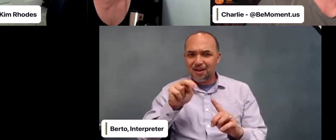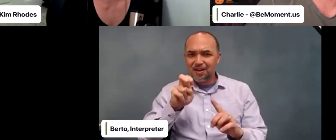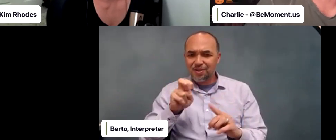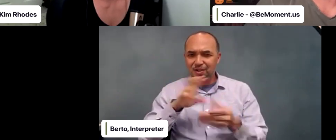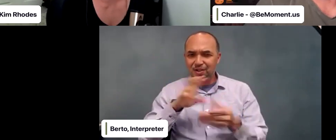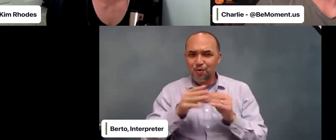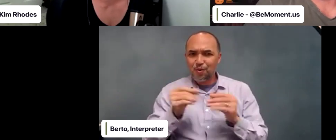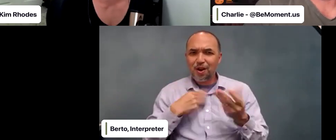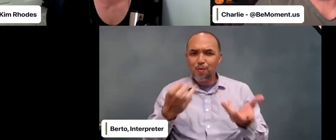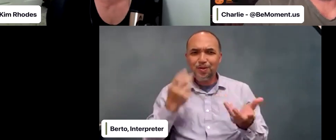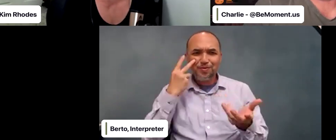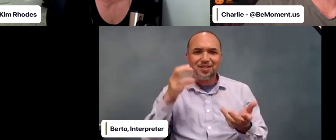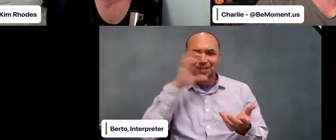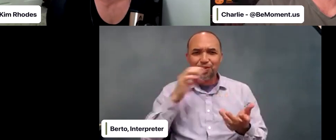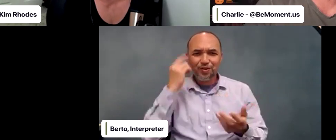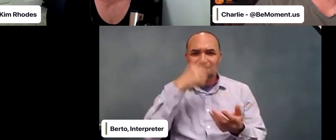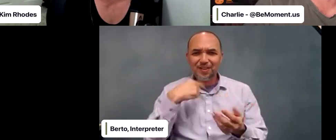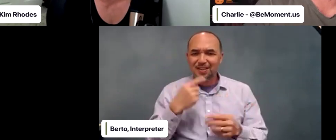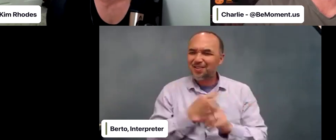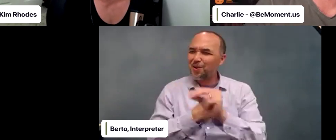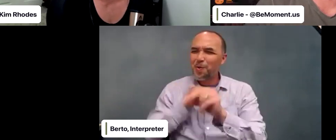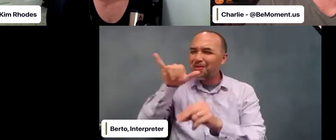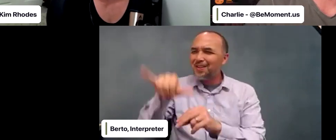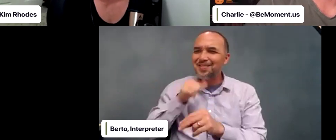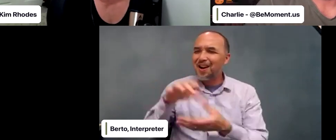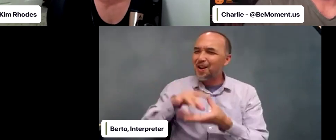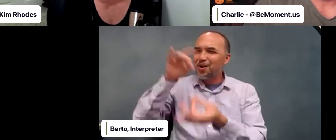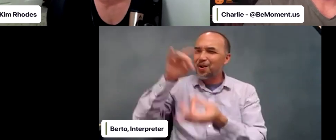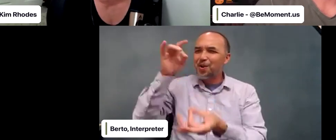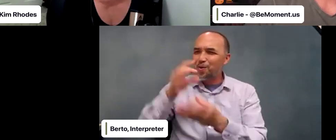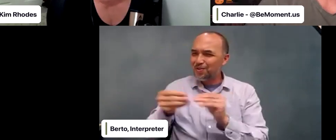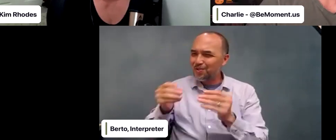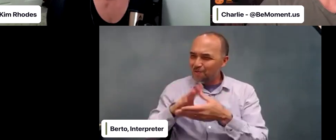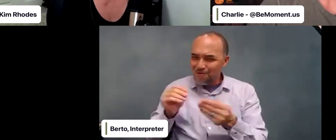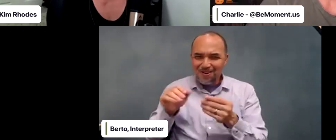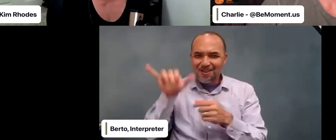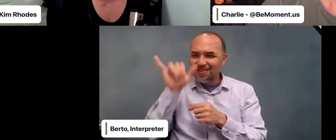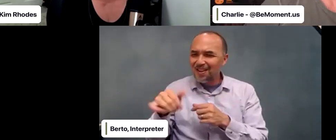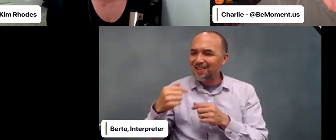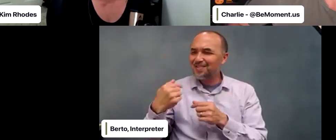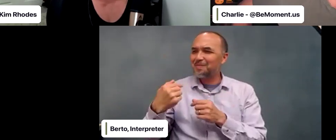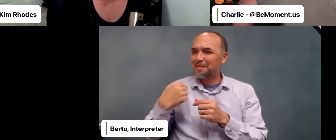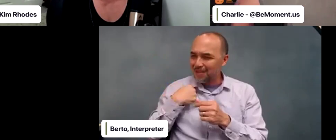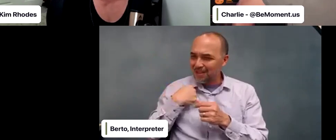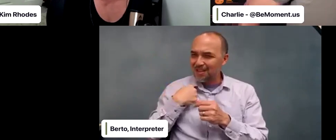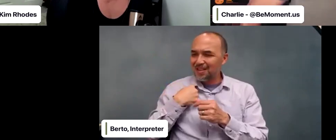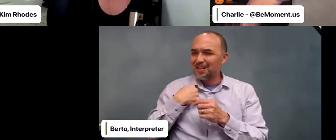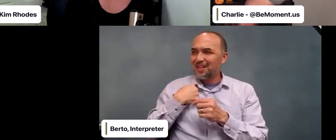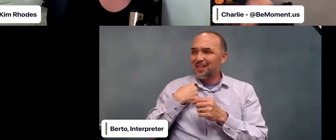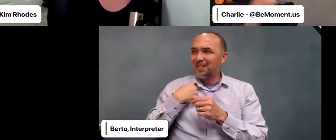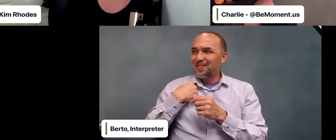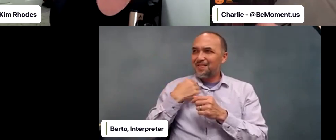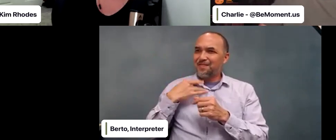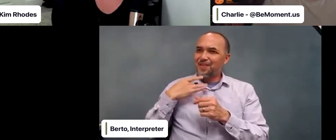No, I don't. That's not a ghost story. That's a me being really, really challenged